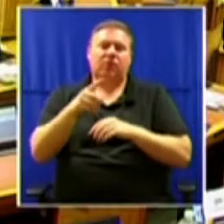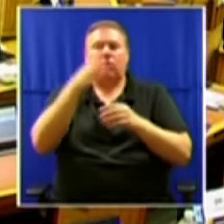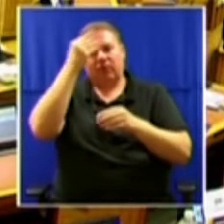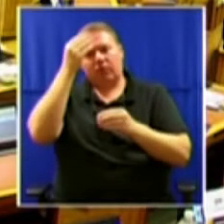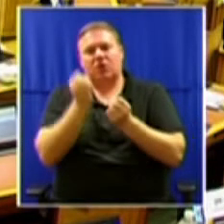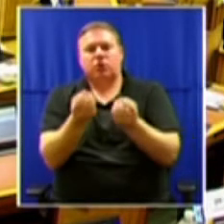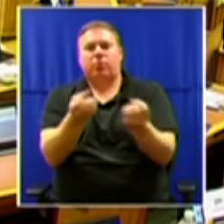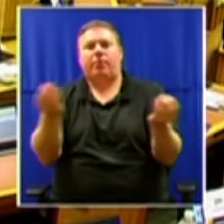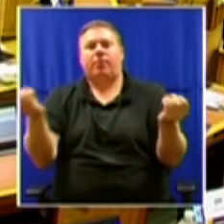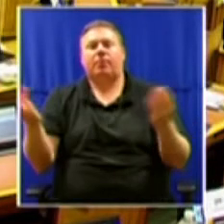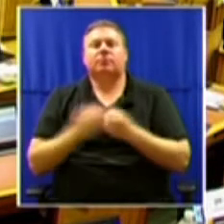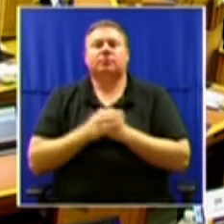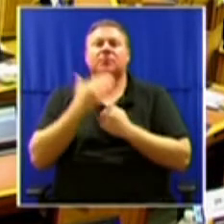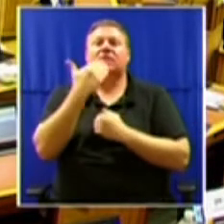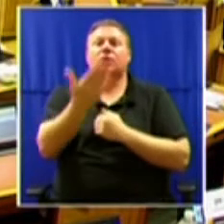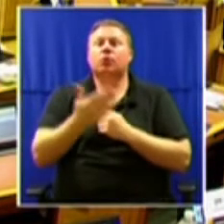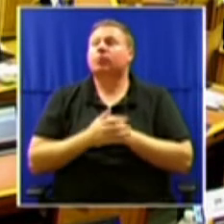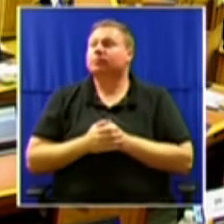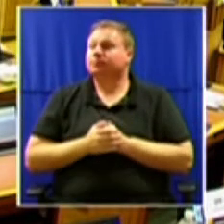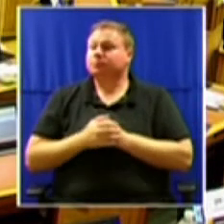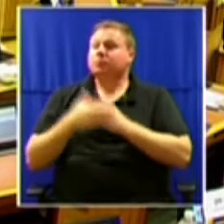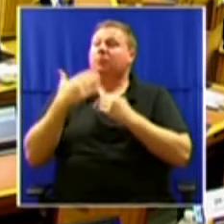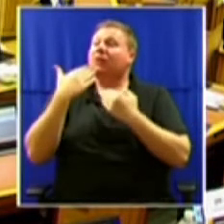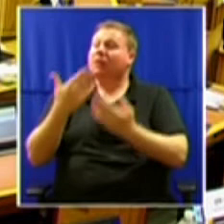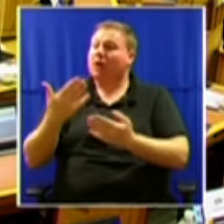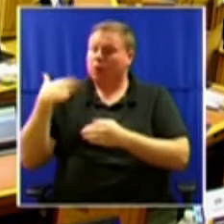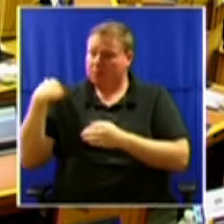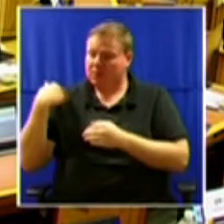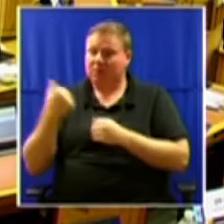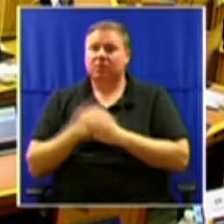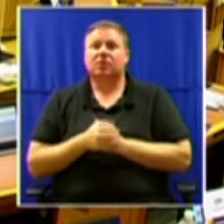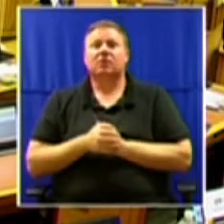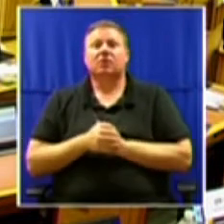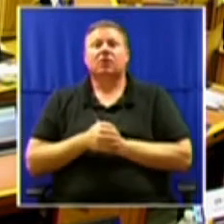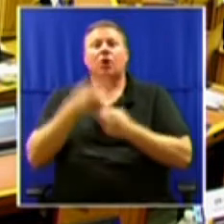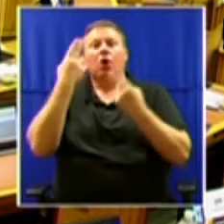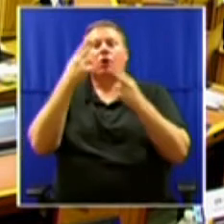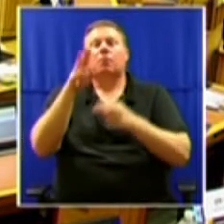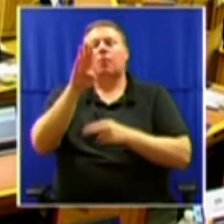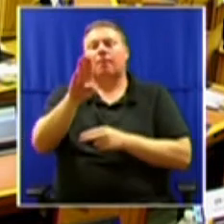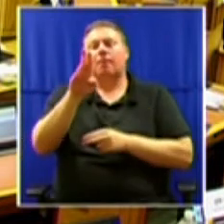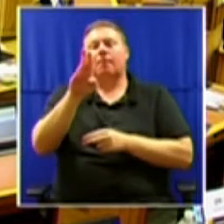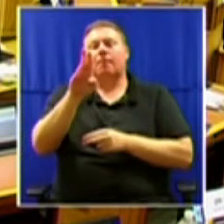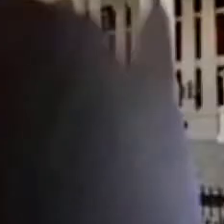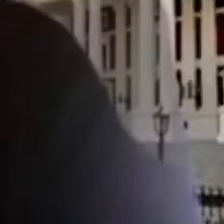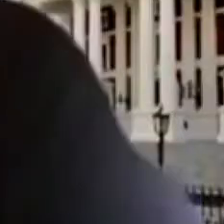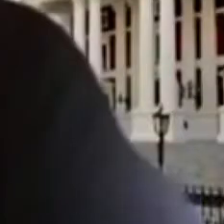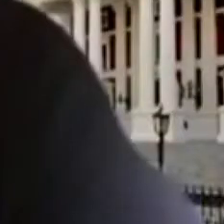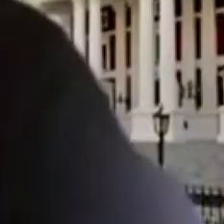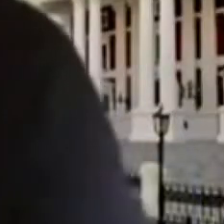much, Minister. Honorable Breitenbach.